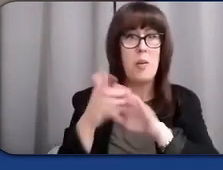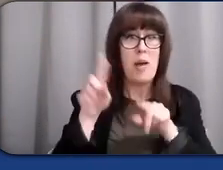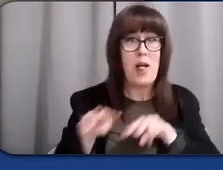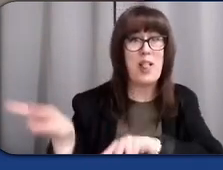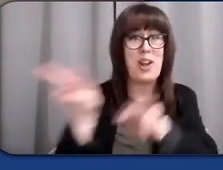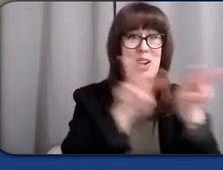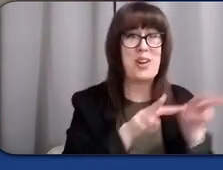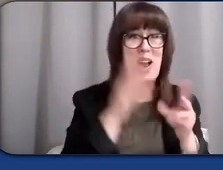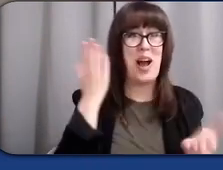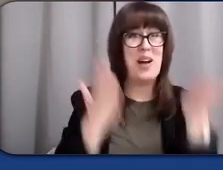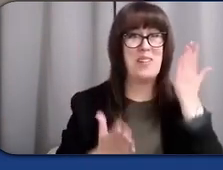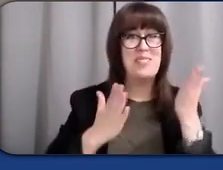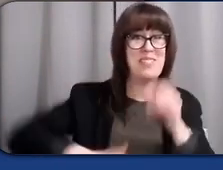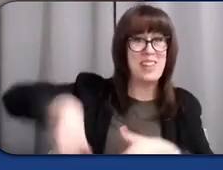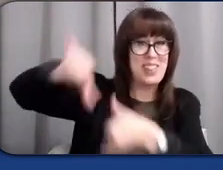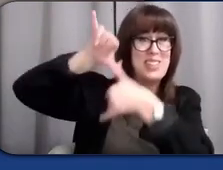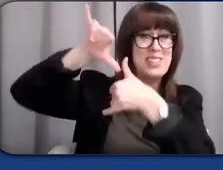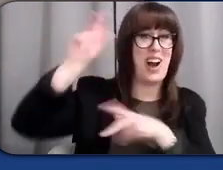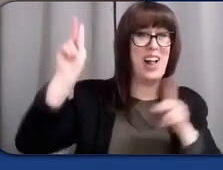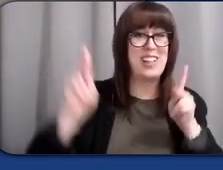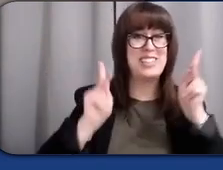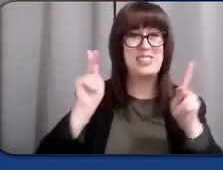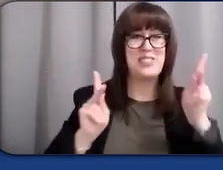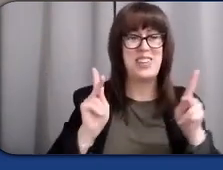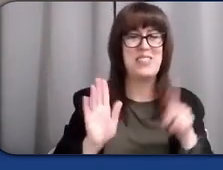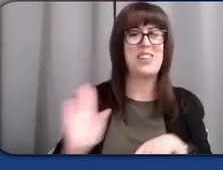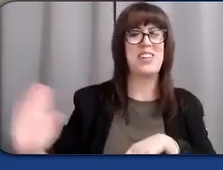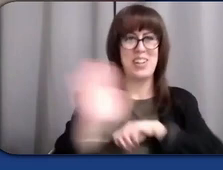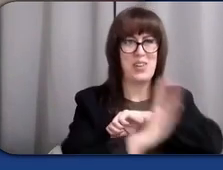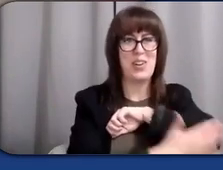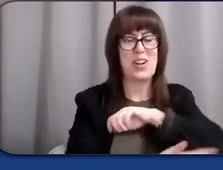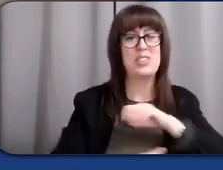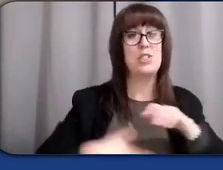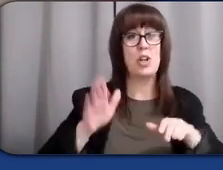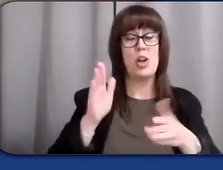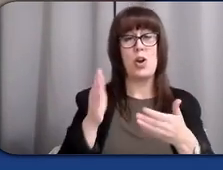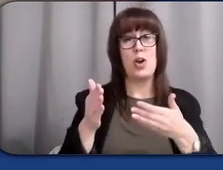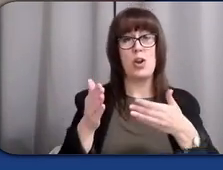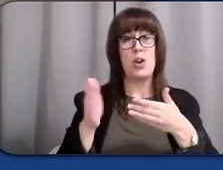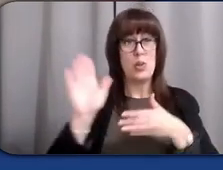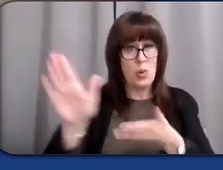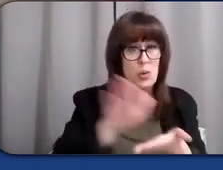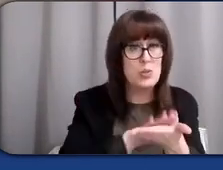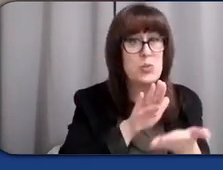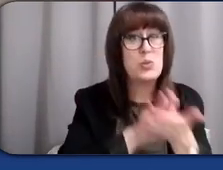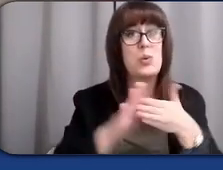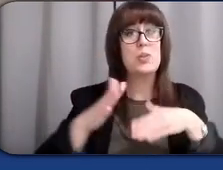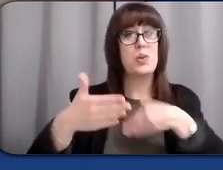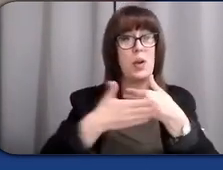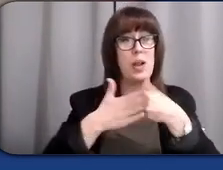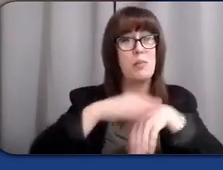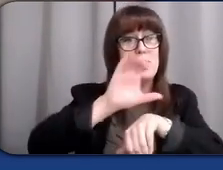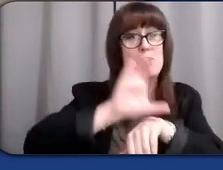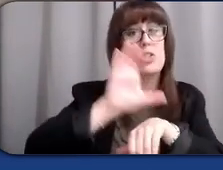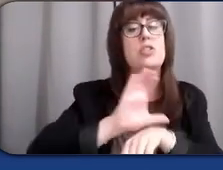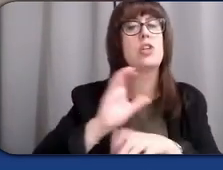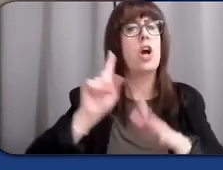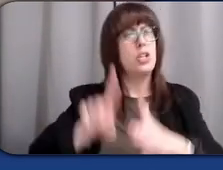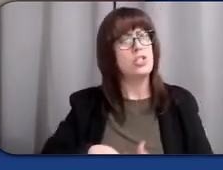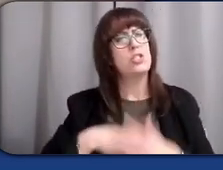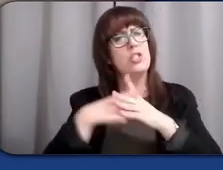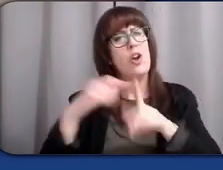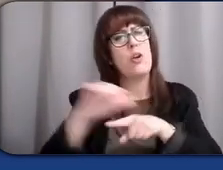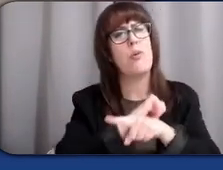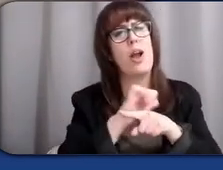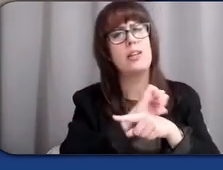they're probably the tallest people in the room or your local churches or in your neighborhood schools. So reach out to them, start practicing